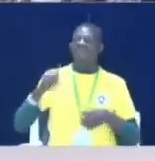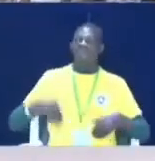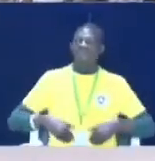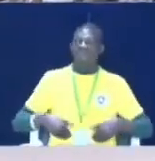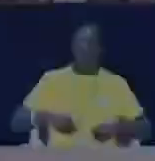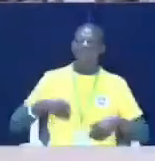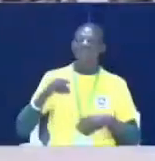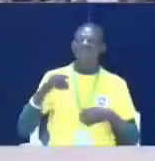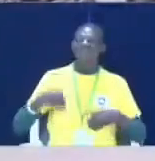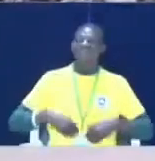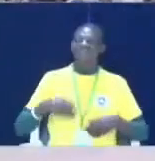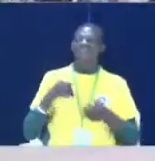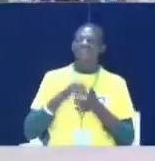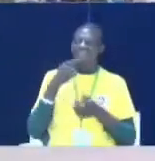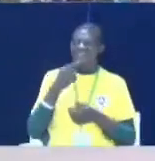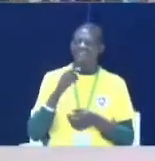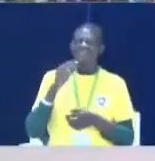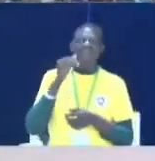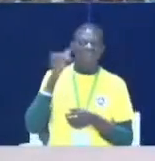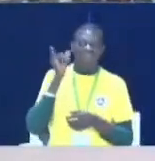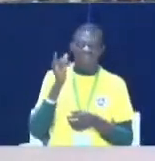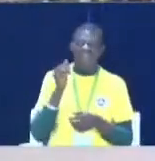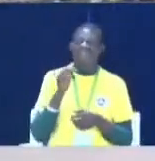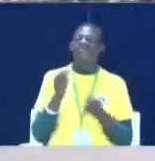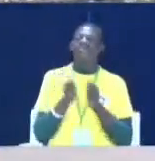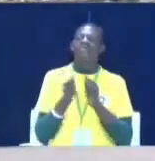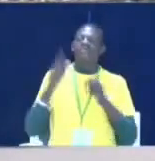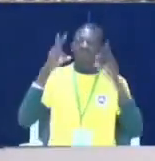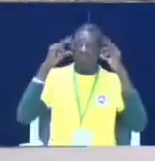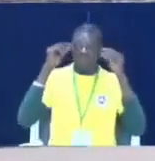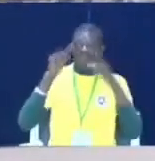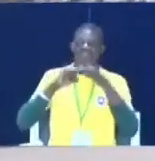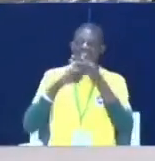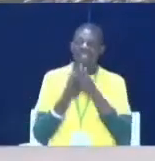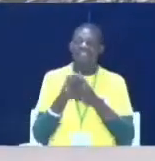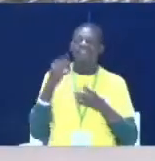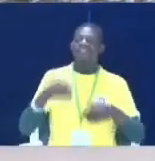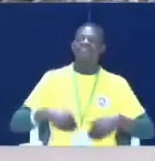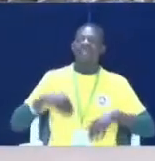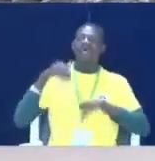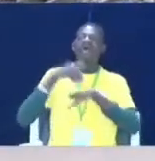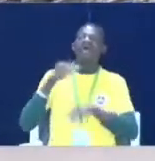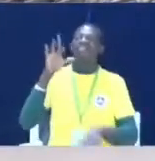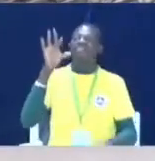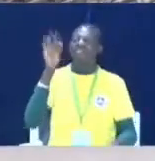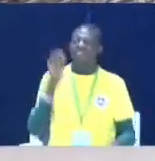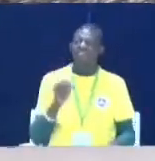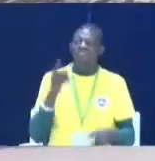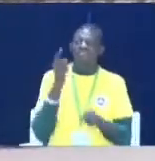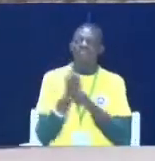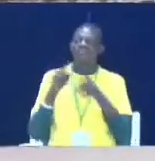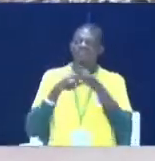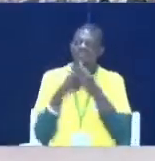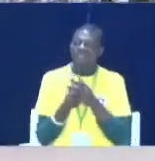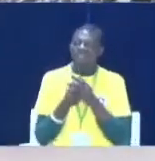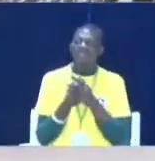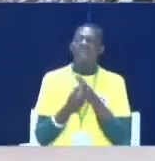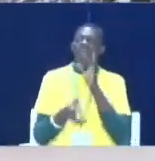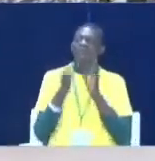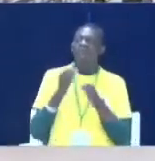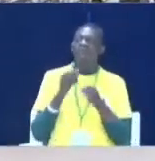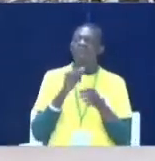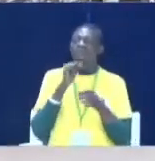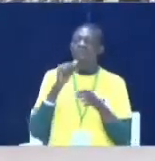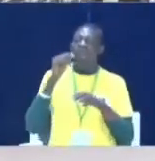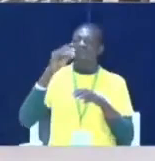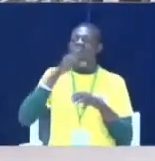youth. He told us yesterday, he said, Moses started his ministry at 80. So he has just started. So if you are not older than